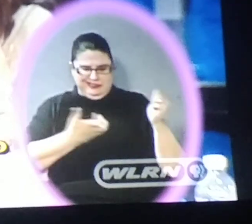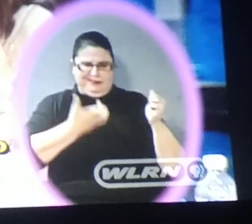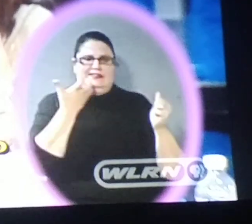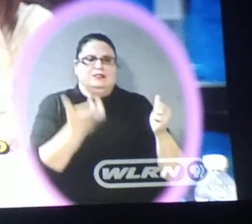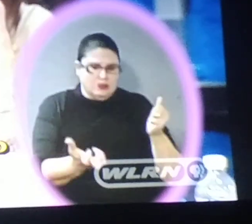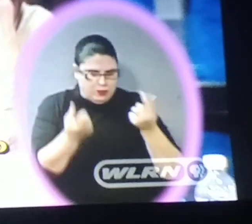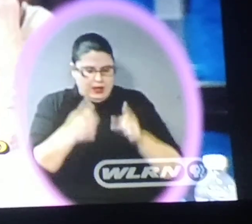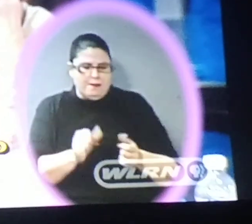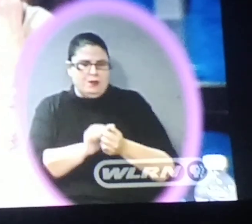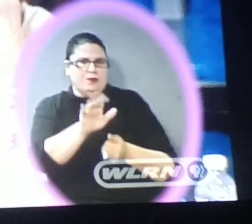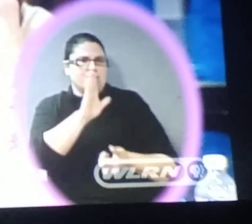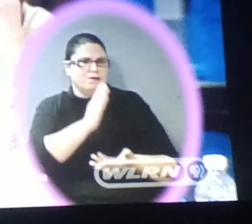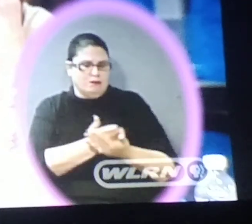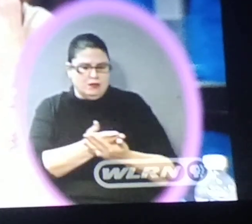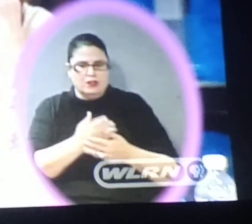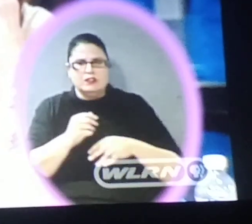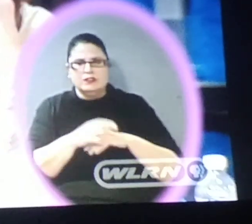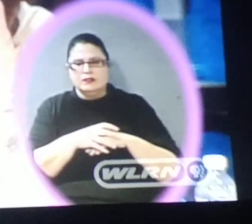daughter.